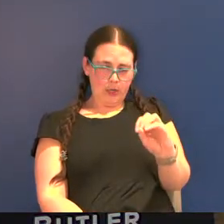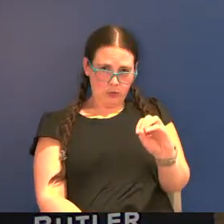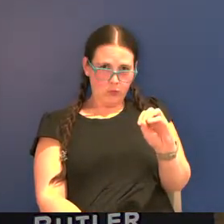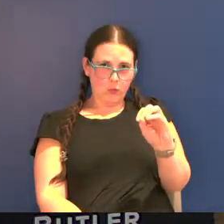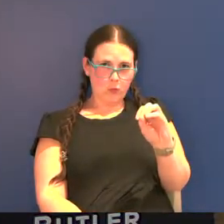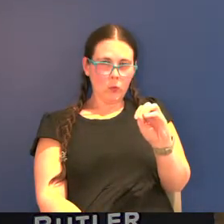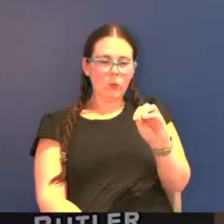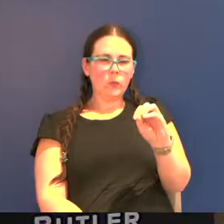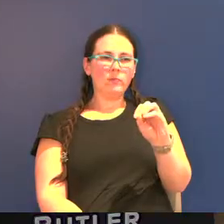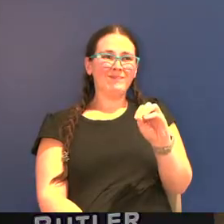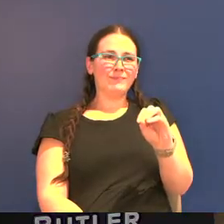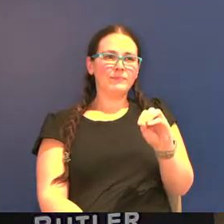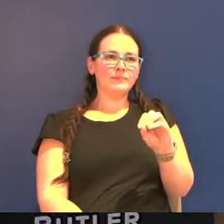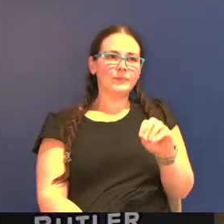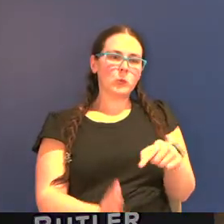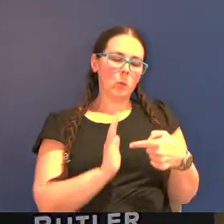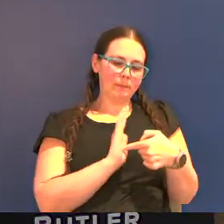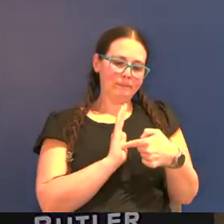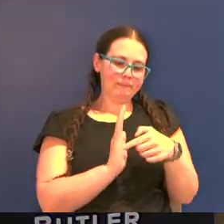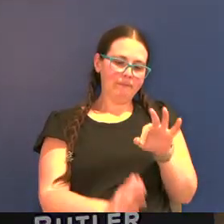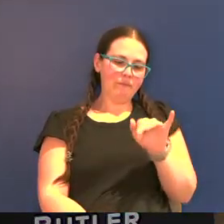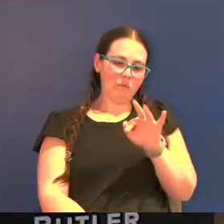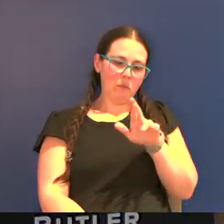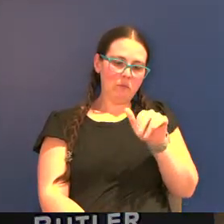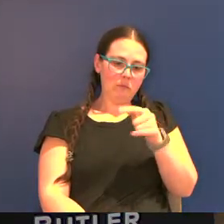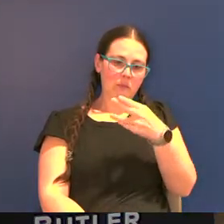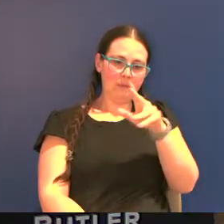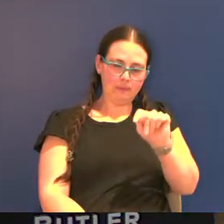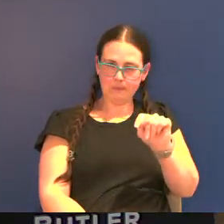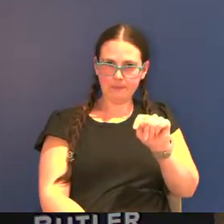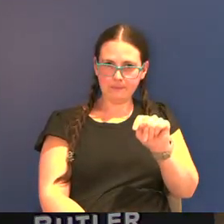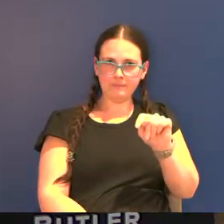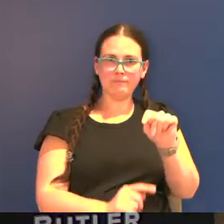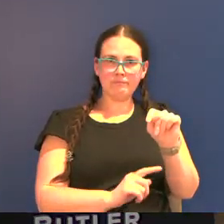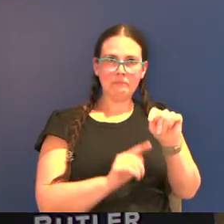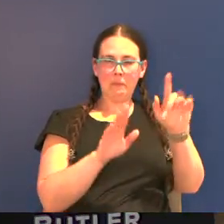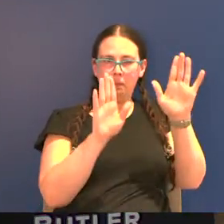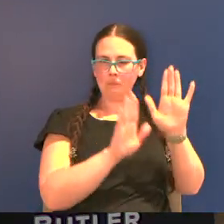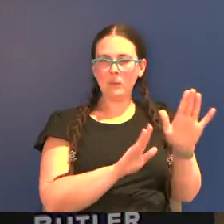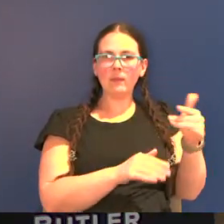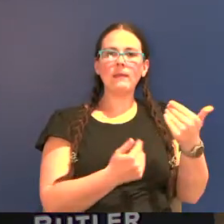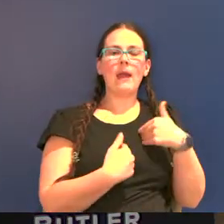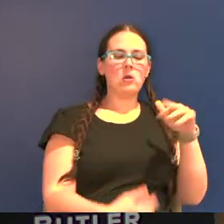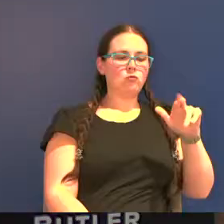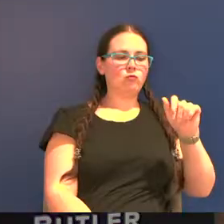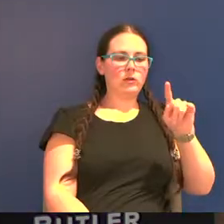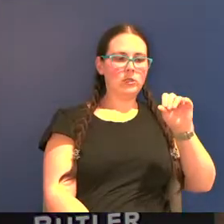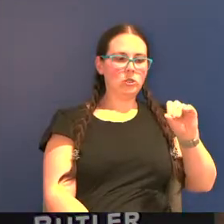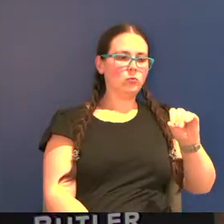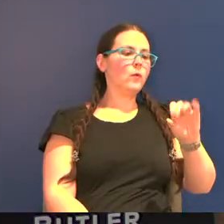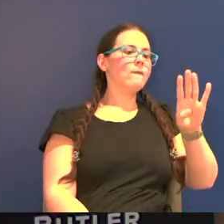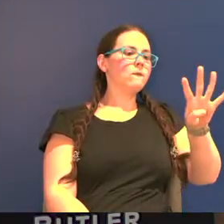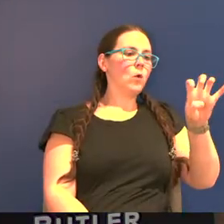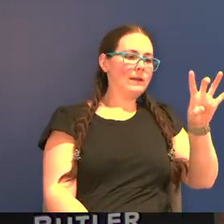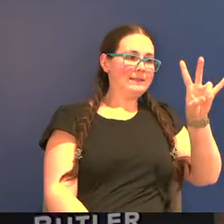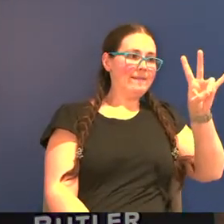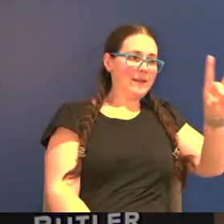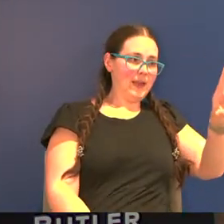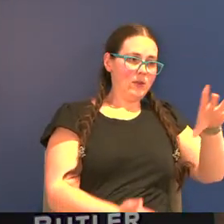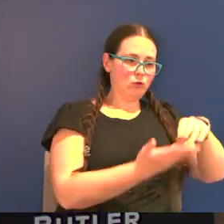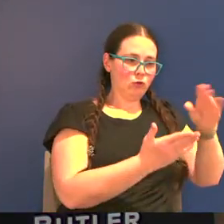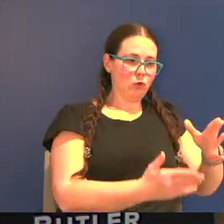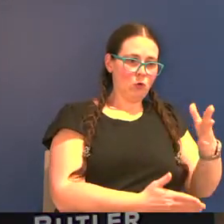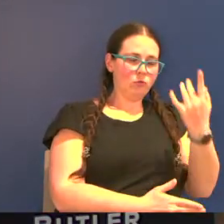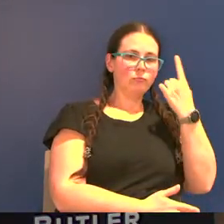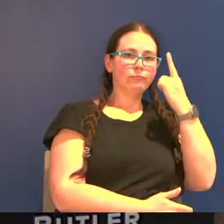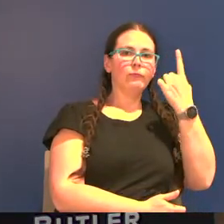like Farragut, which is amazing, has a ratio of 478 students for